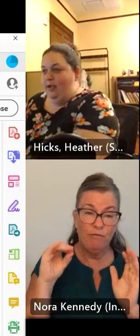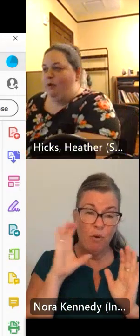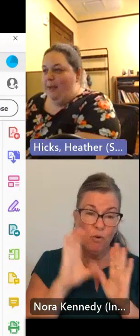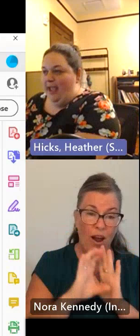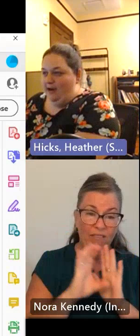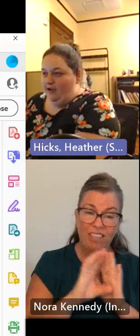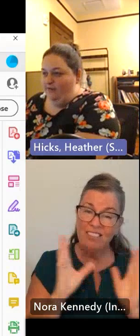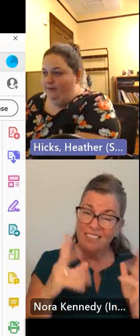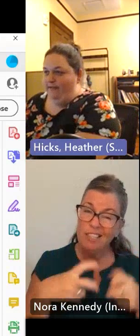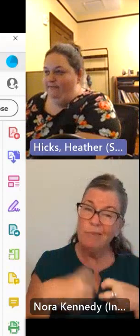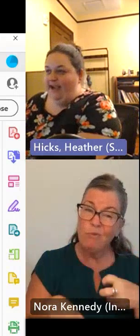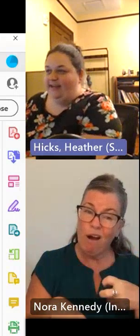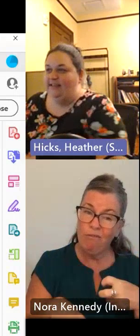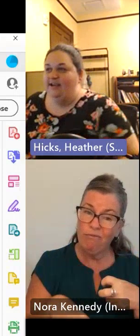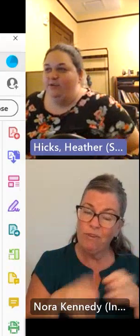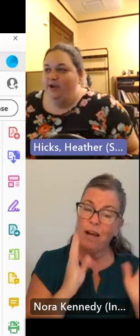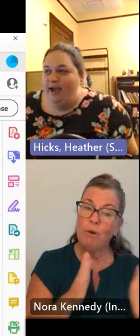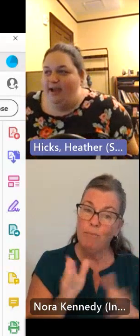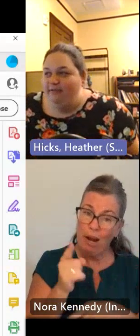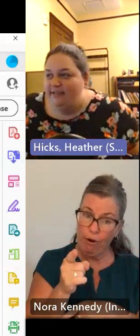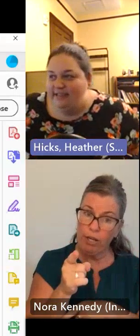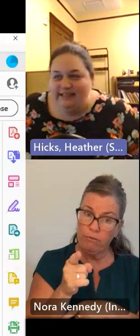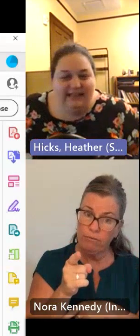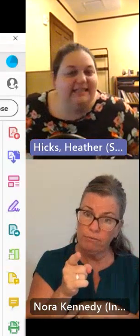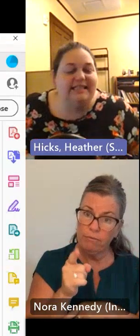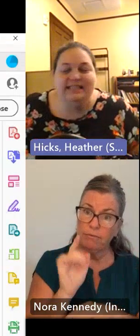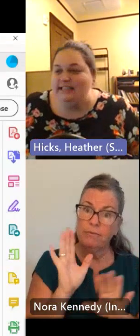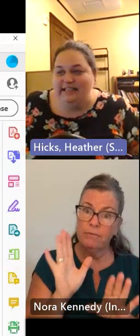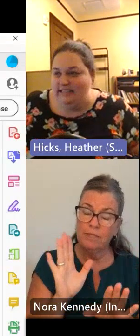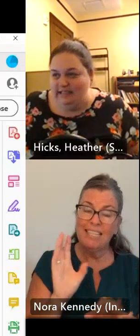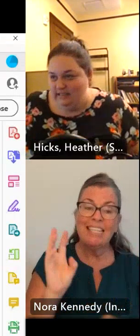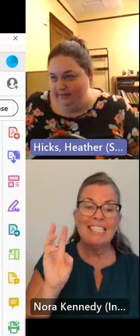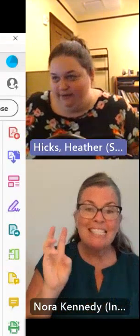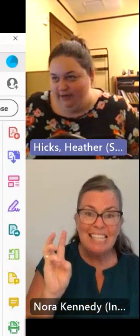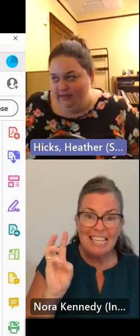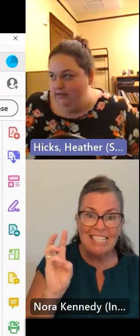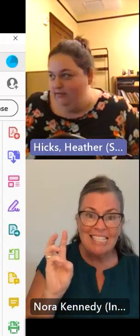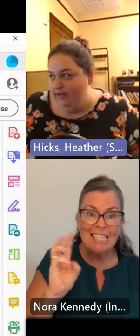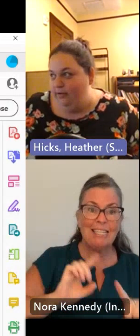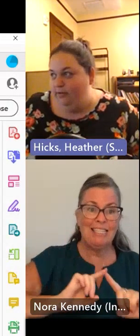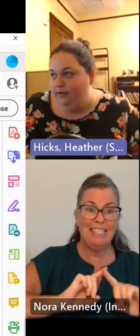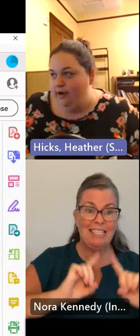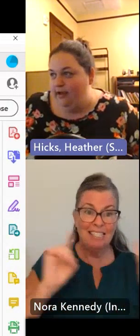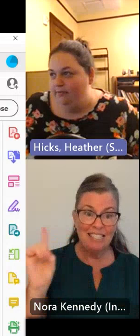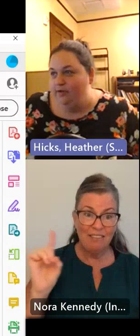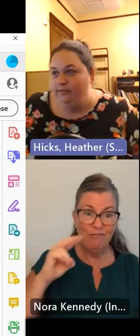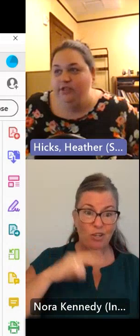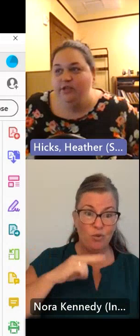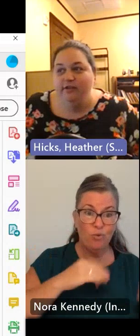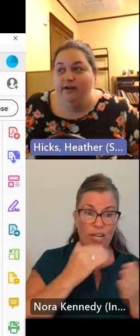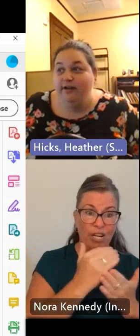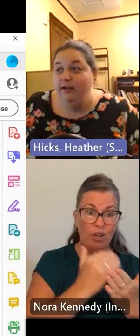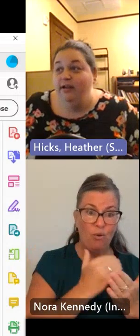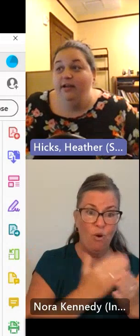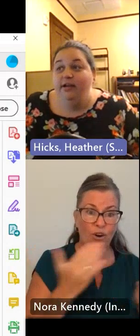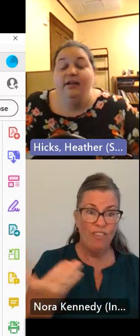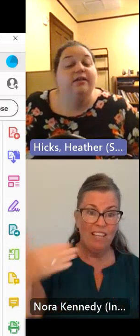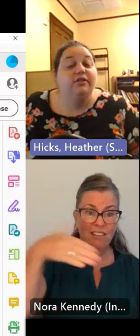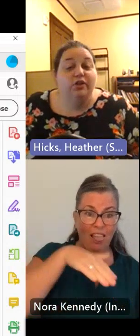to prepare you for that fact where you have 6 different reading order items over each